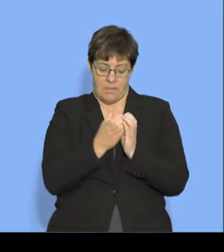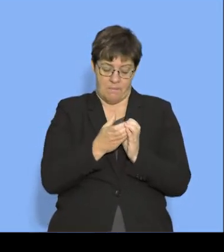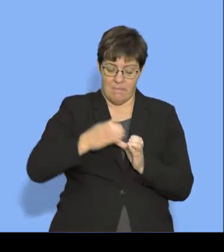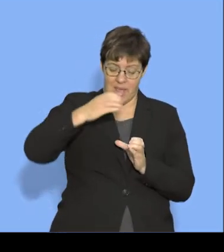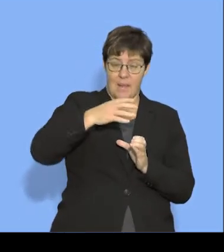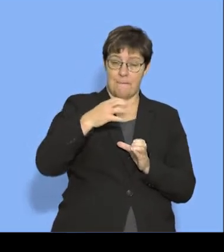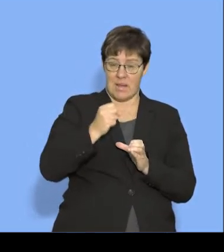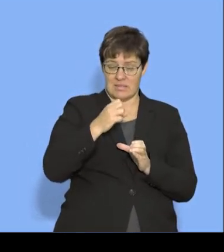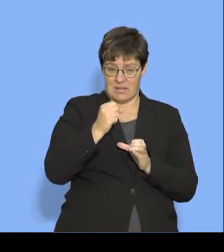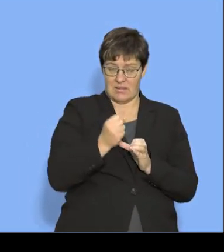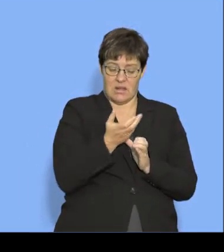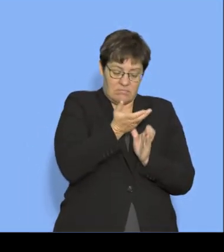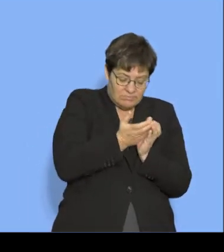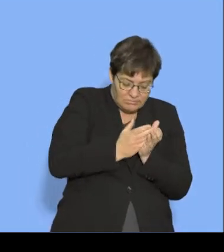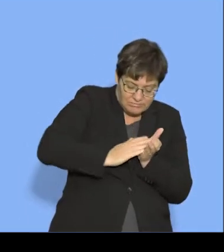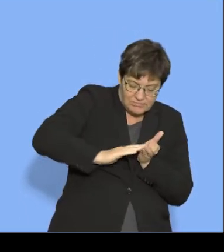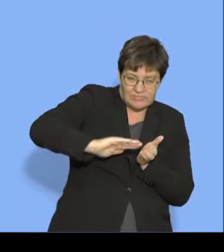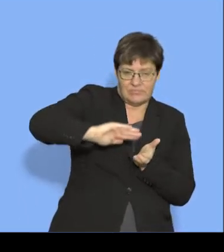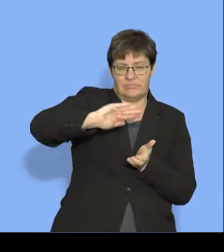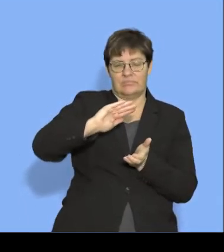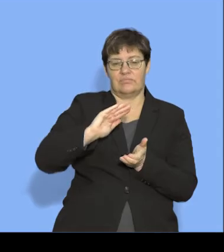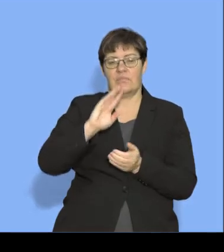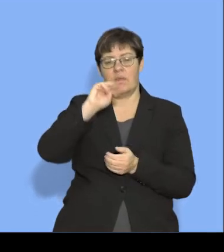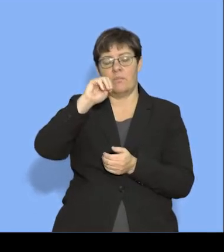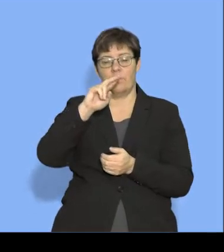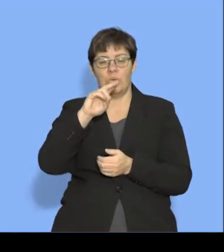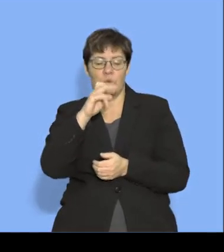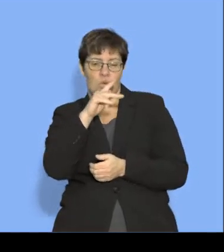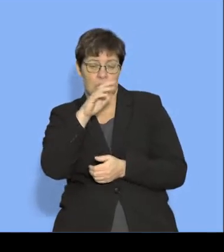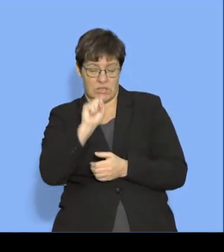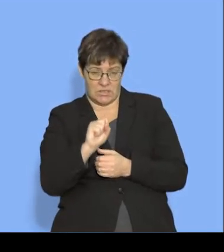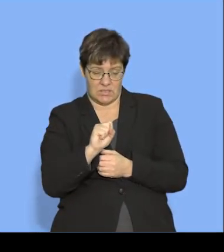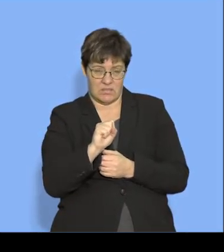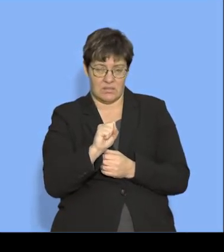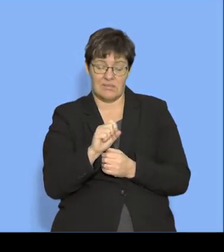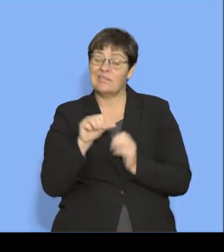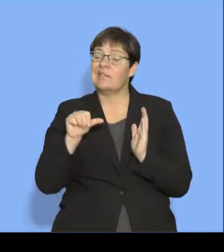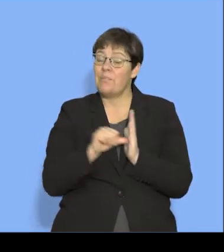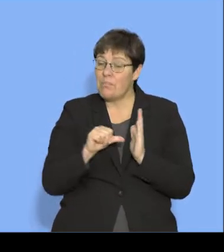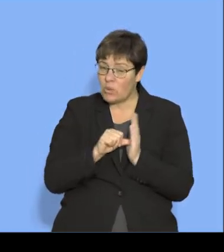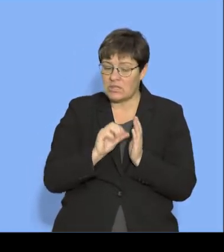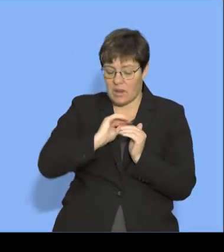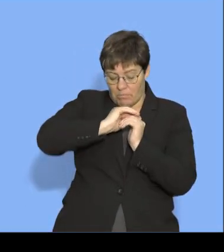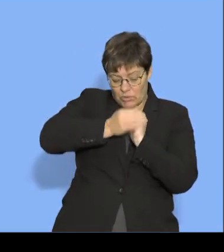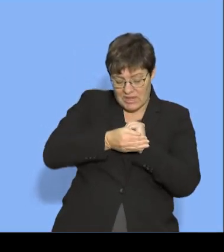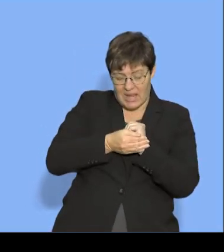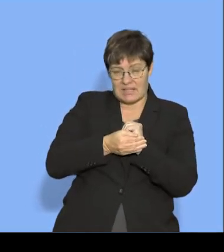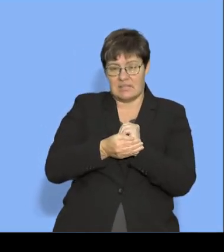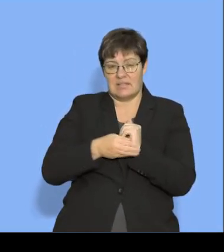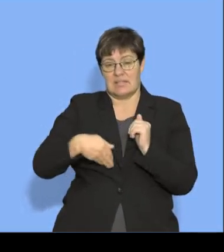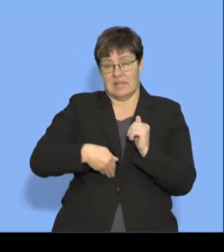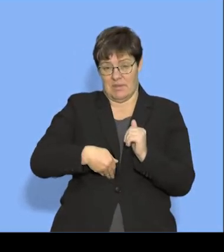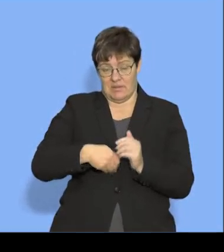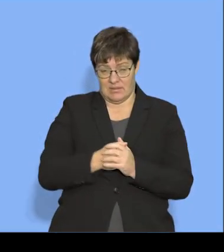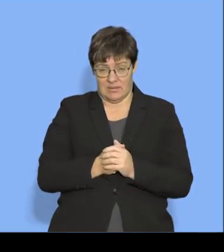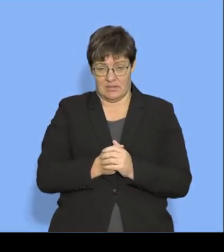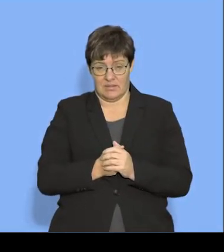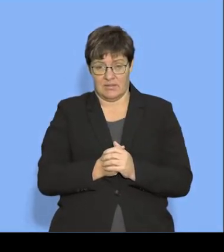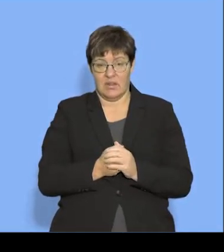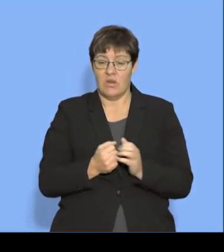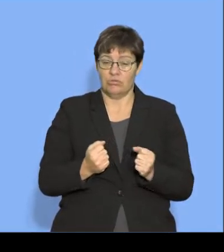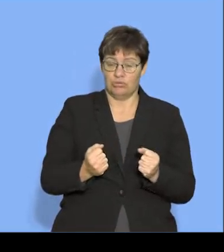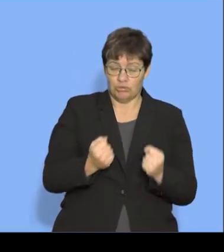muscular bag lined with mucus, which is important in protecting the stomach.